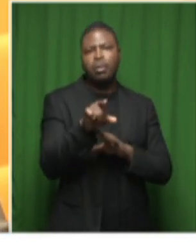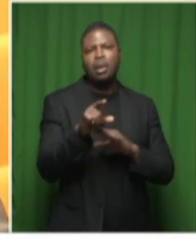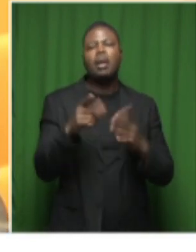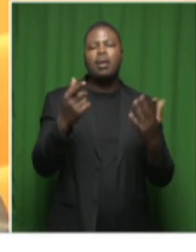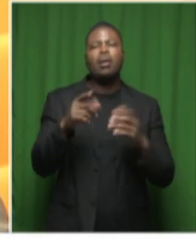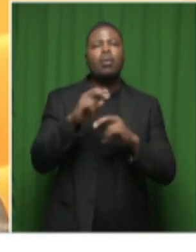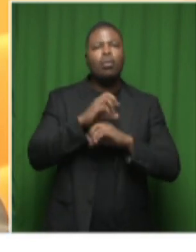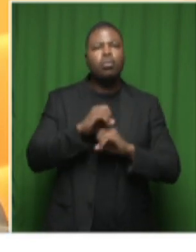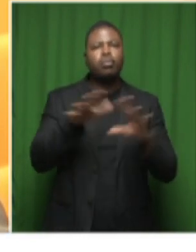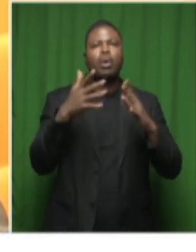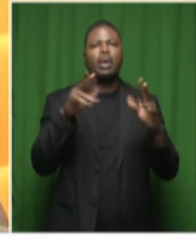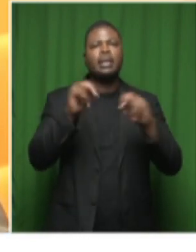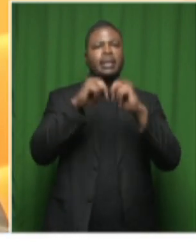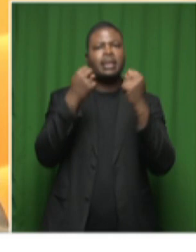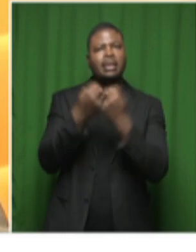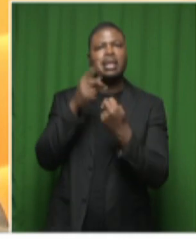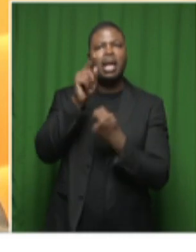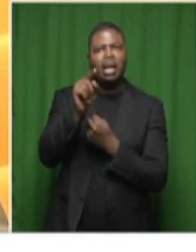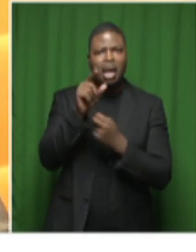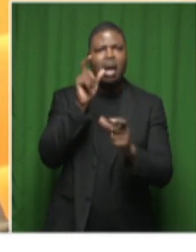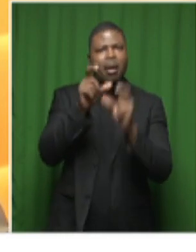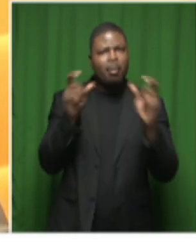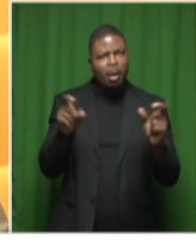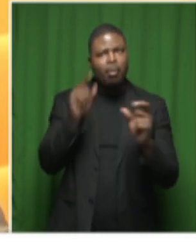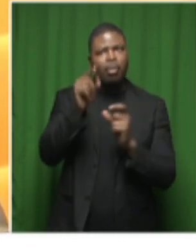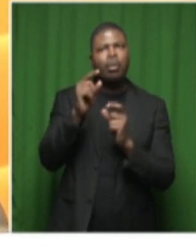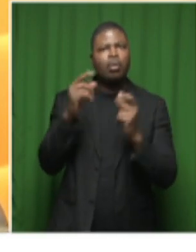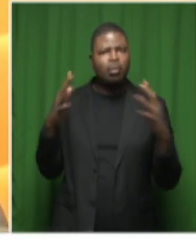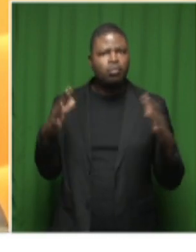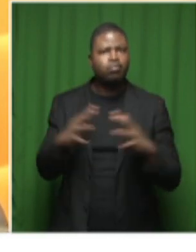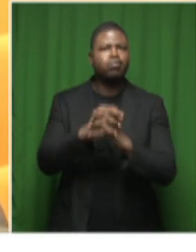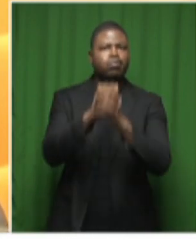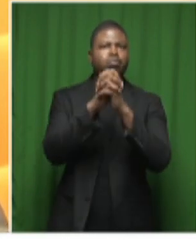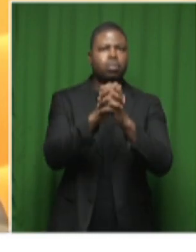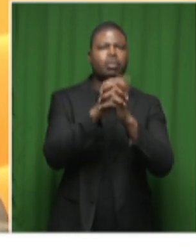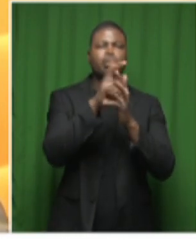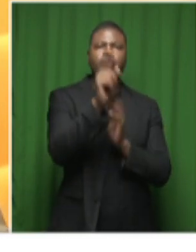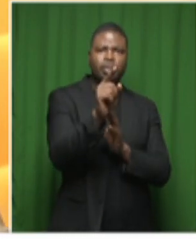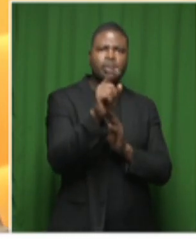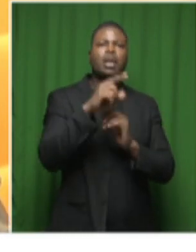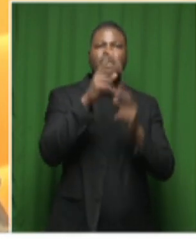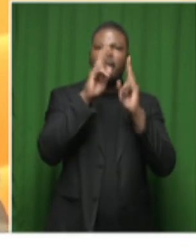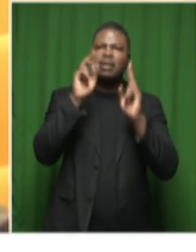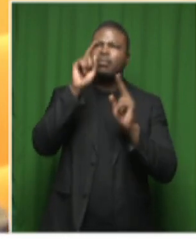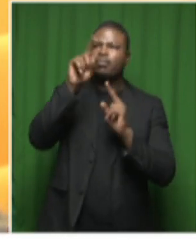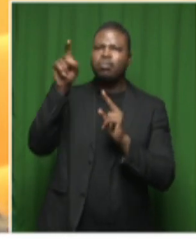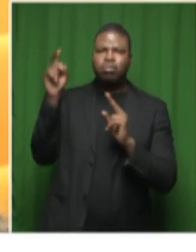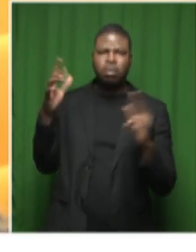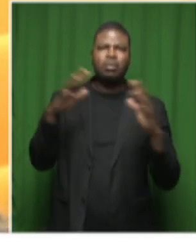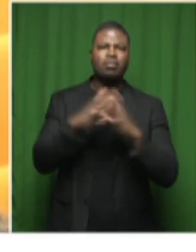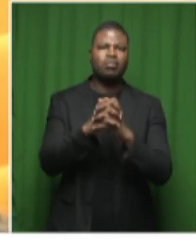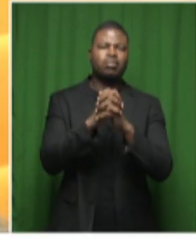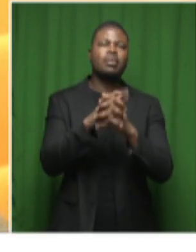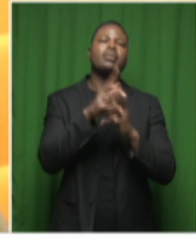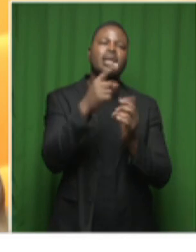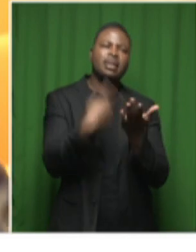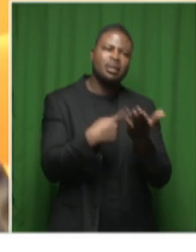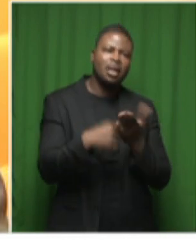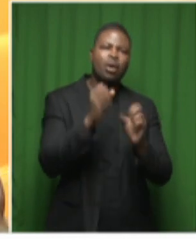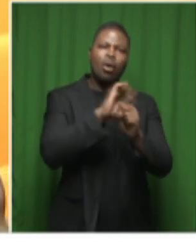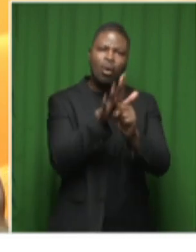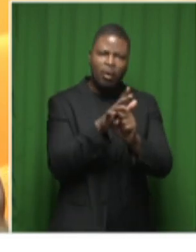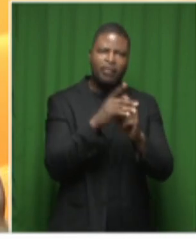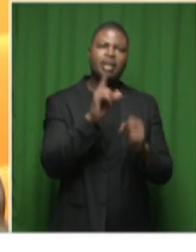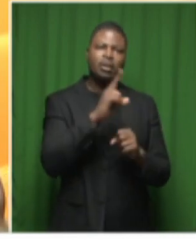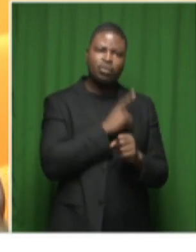nationally, which allowed people to work together that never happened before. So we're actually going to start implementing exactly